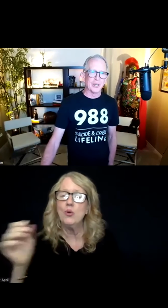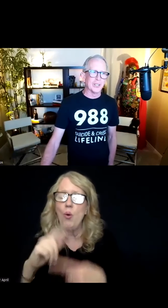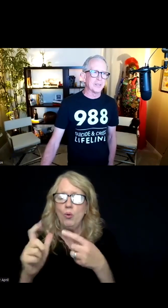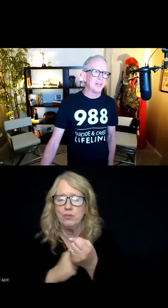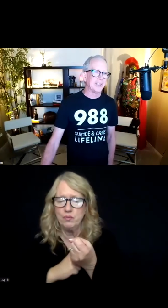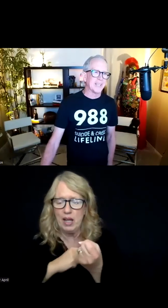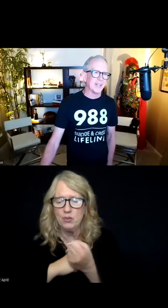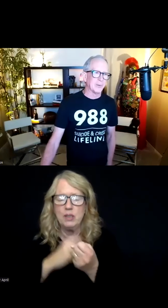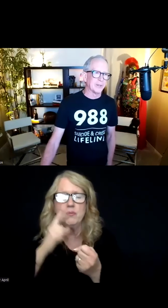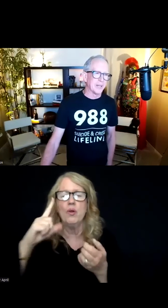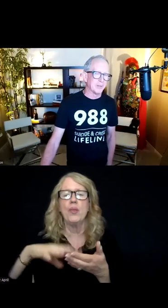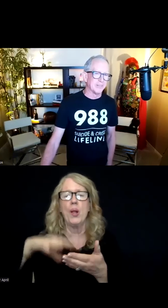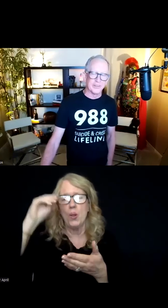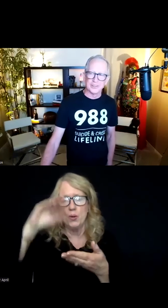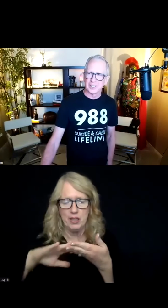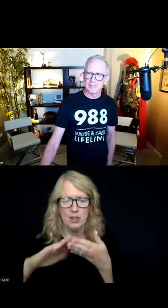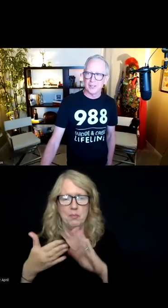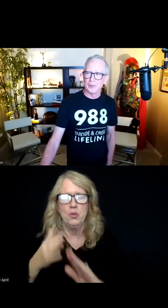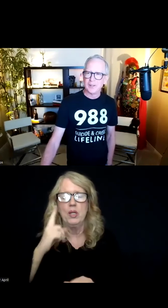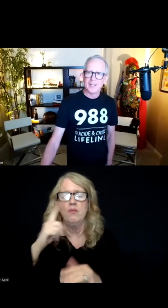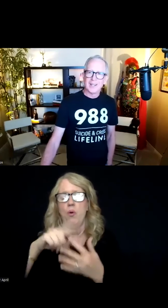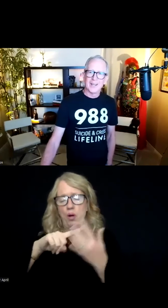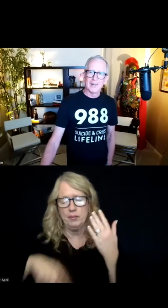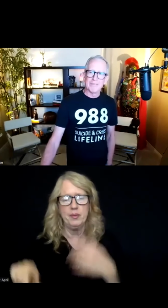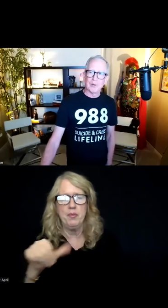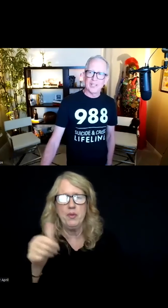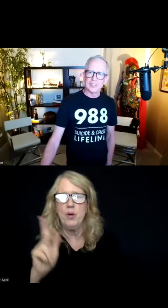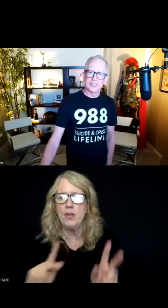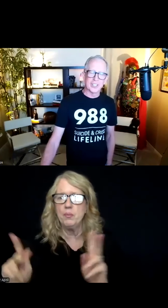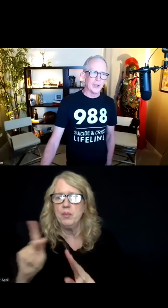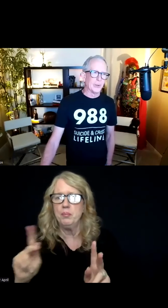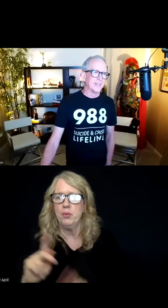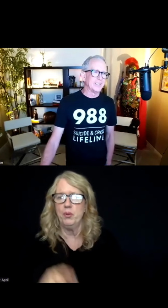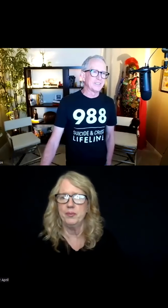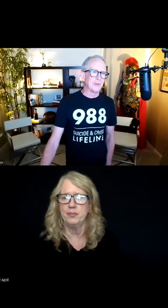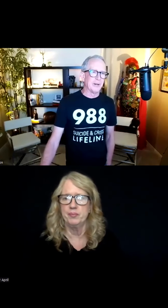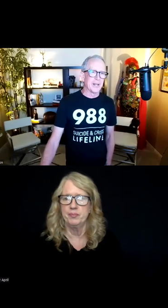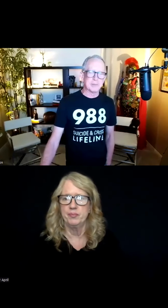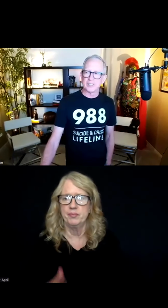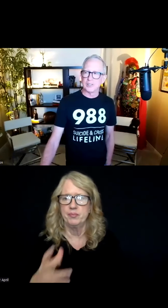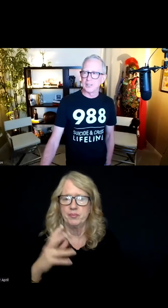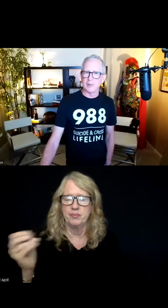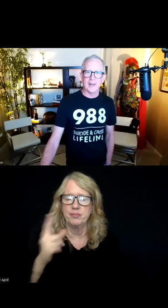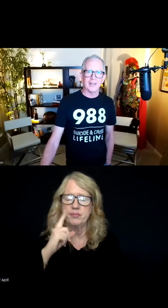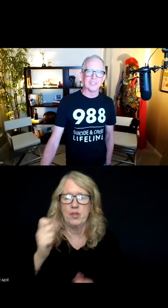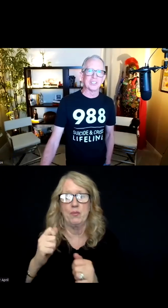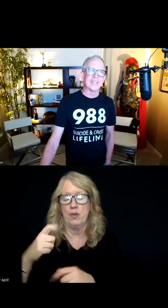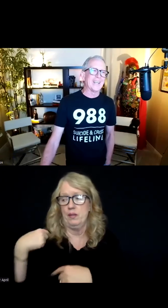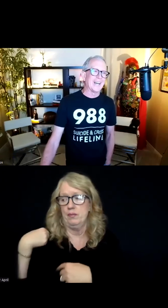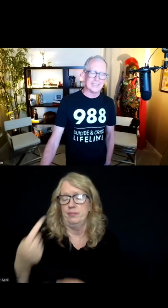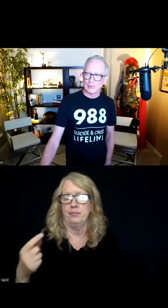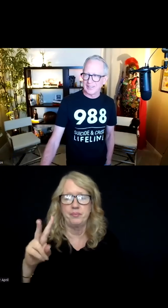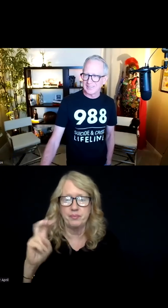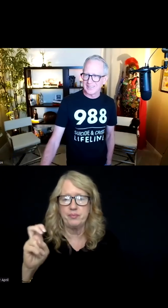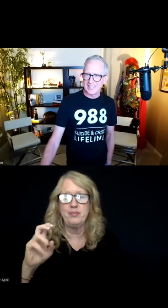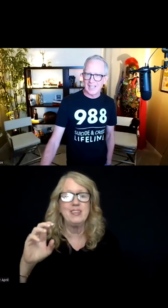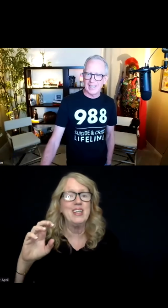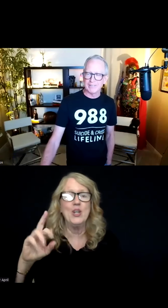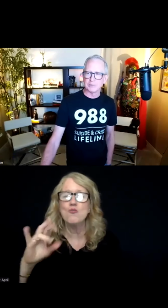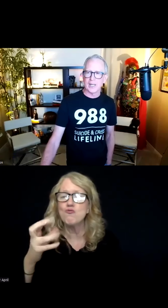Jam learning community together with a number of others of you 4 years ago, and these 200 episodes that we've had. Richard cannot join